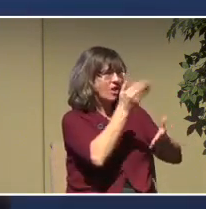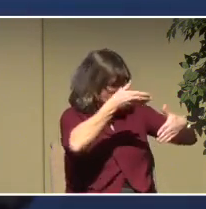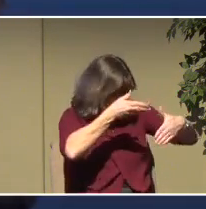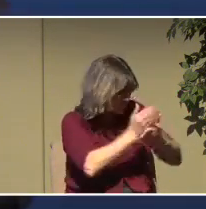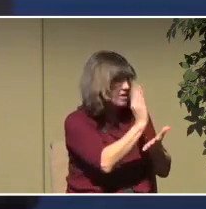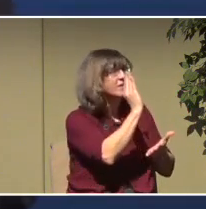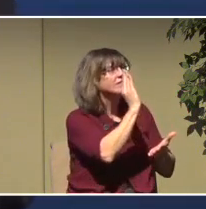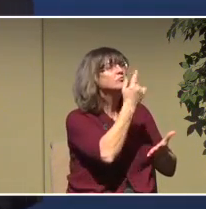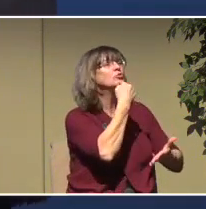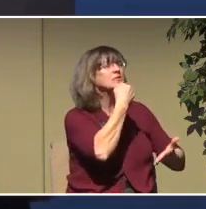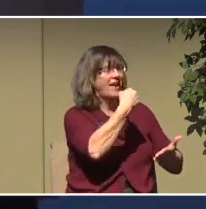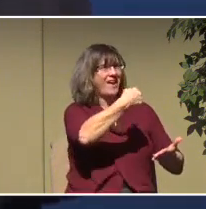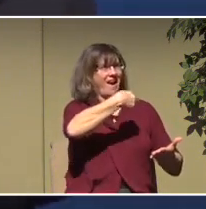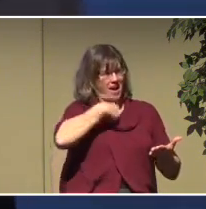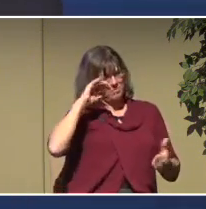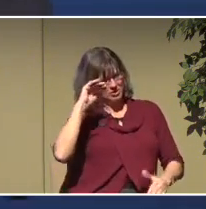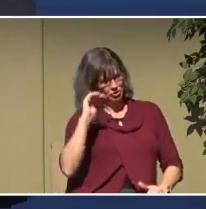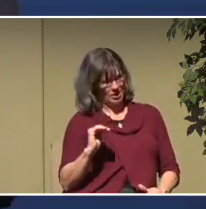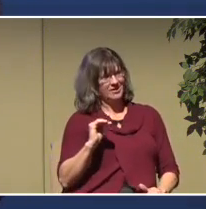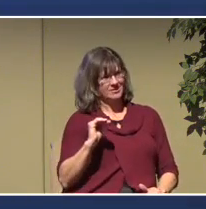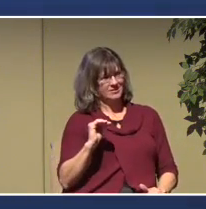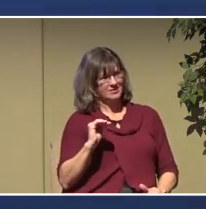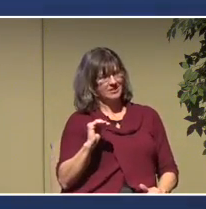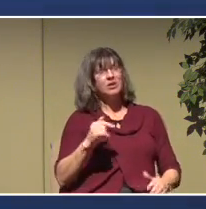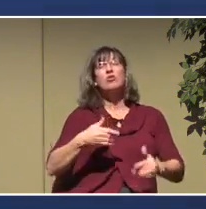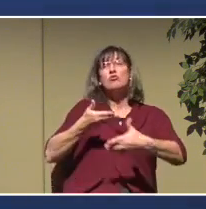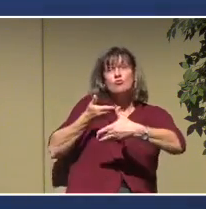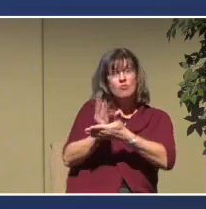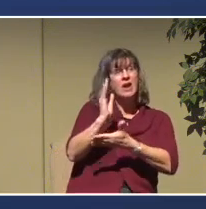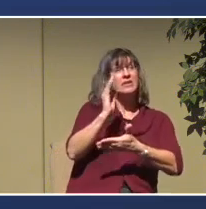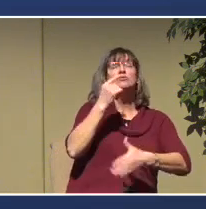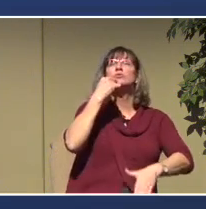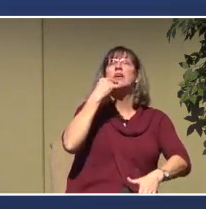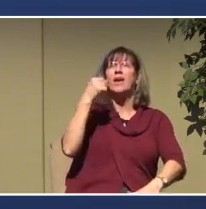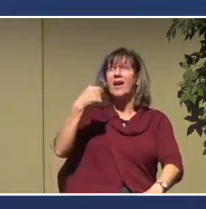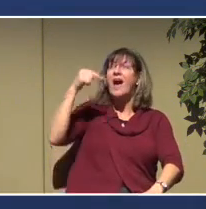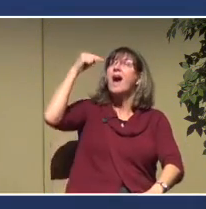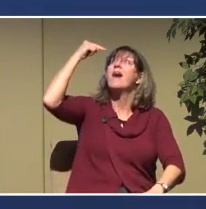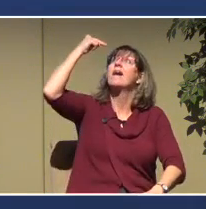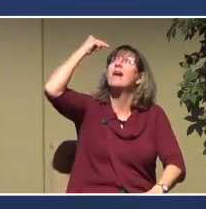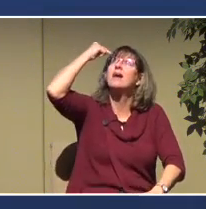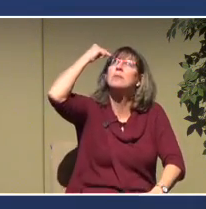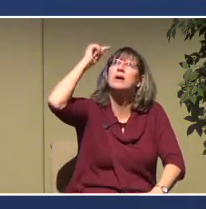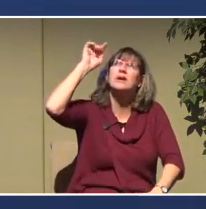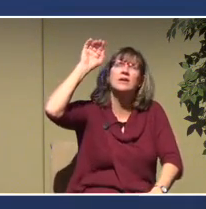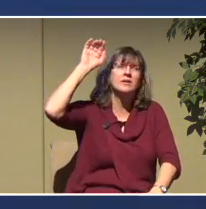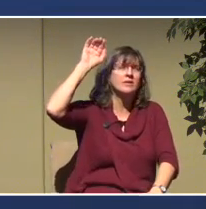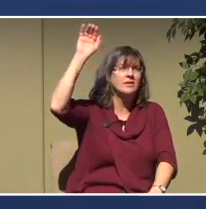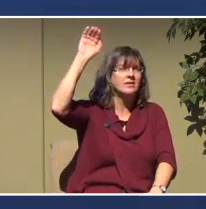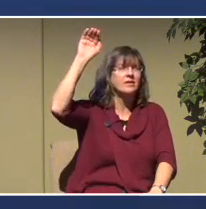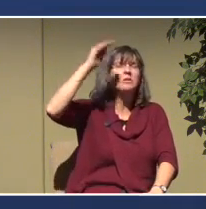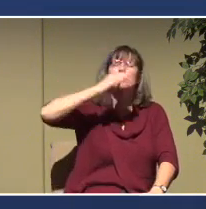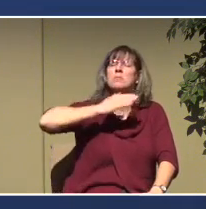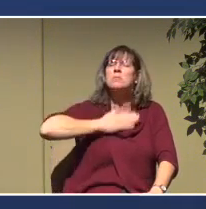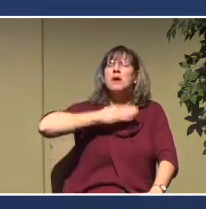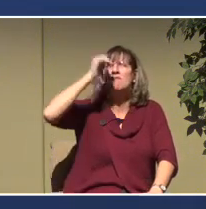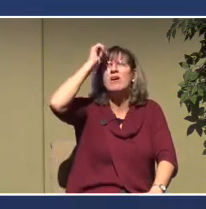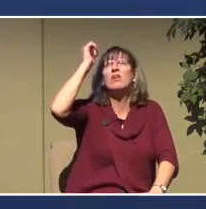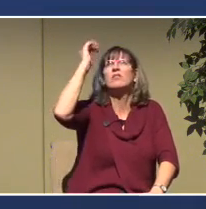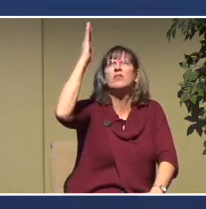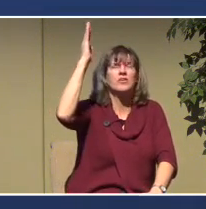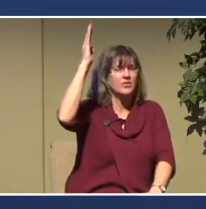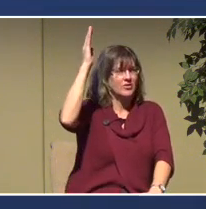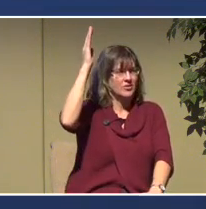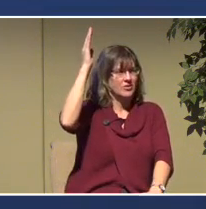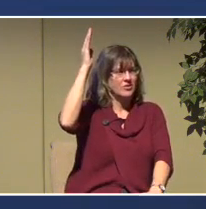then, Abba, Father. Father, my Father. And